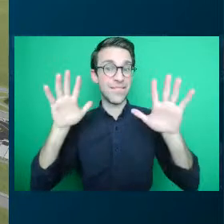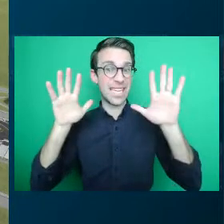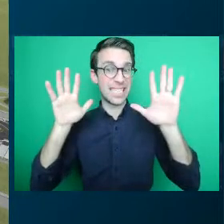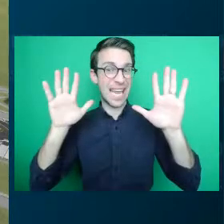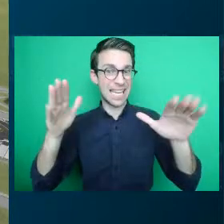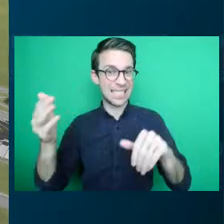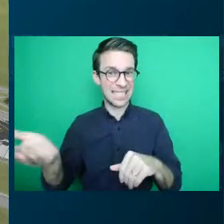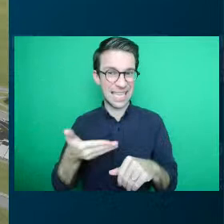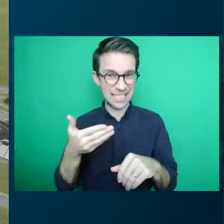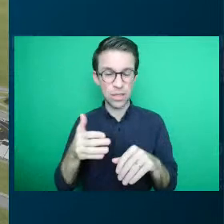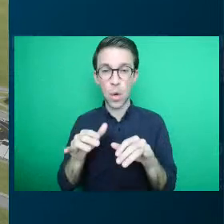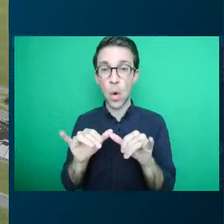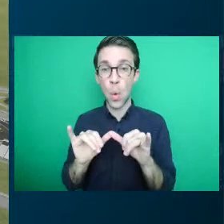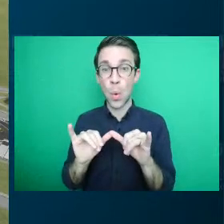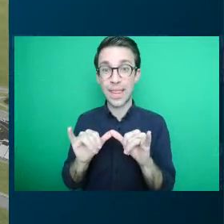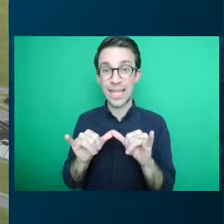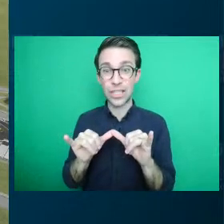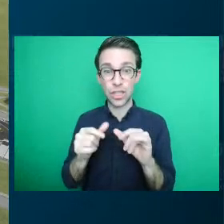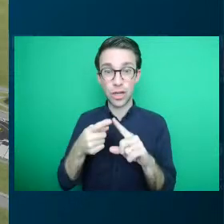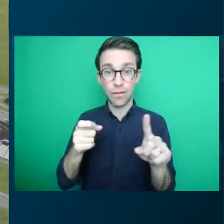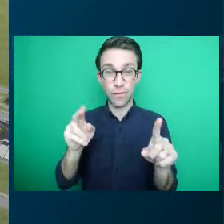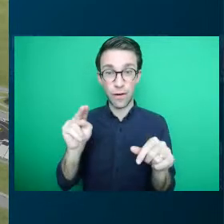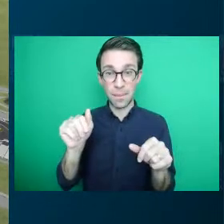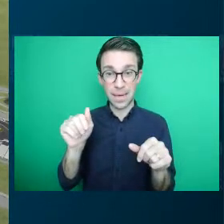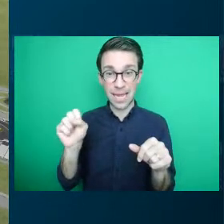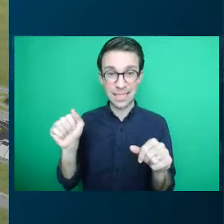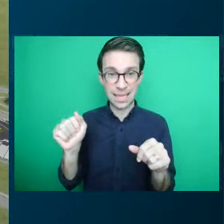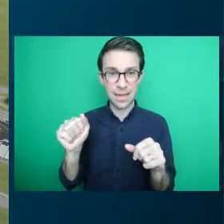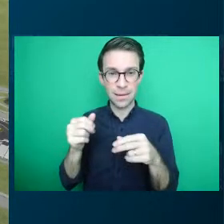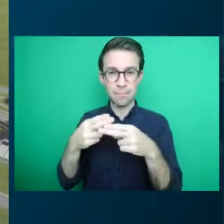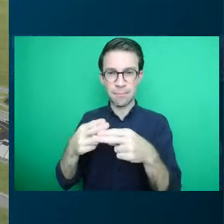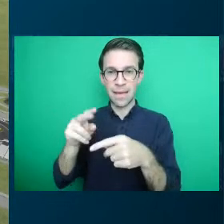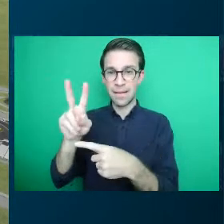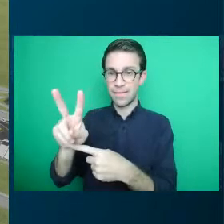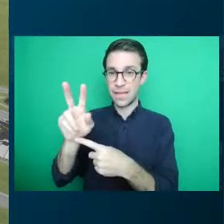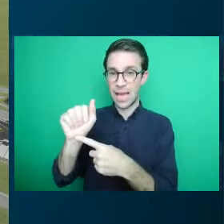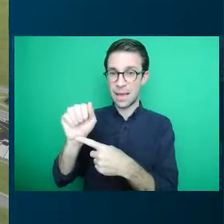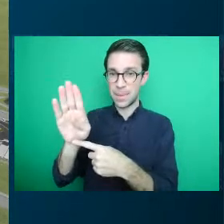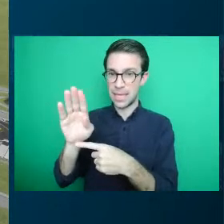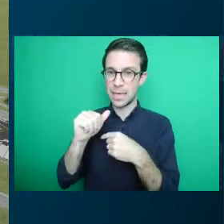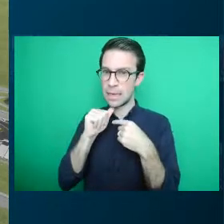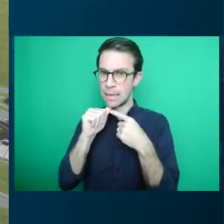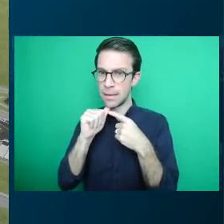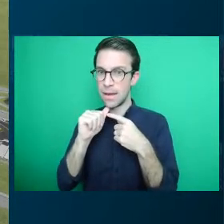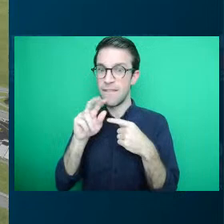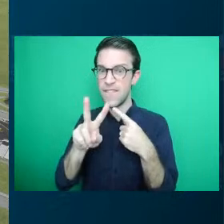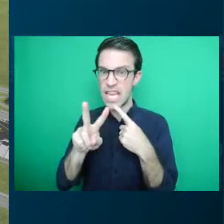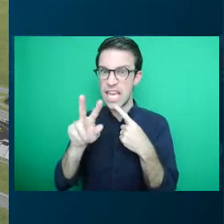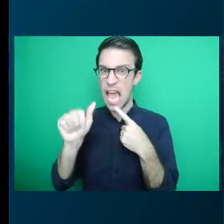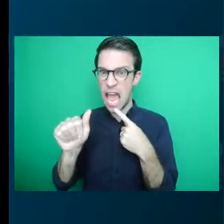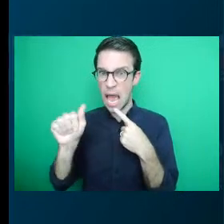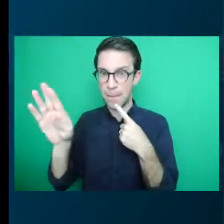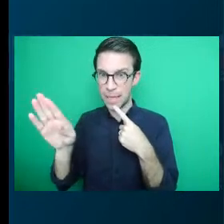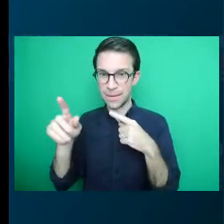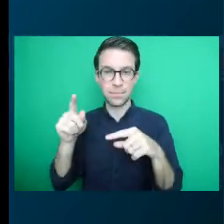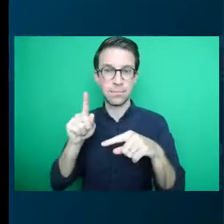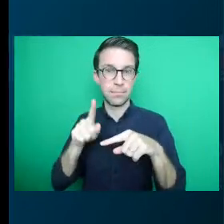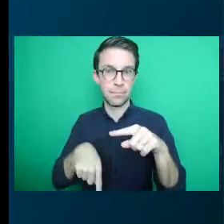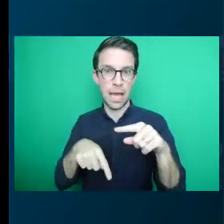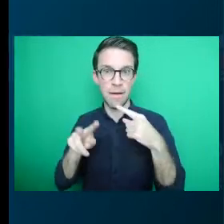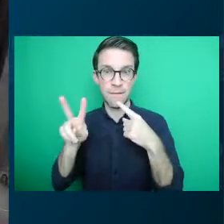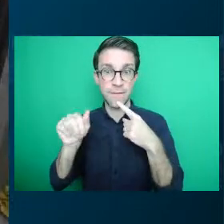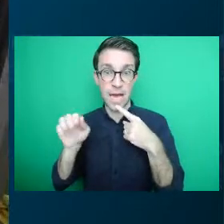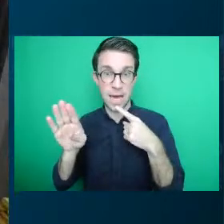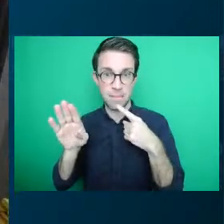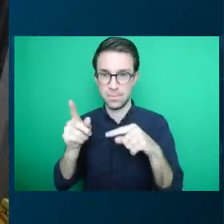from NASA with the VAB in the background. Oh, sorry, it's the VAB. I'm supposed to say VAB because that's how the cool NASA kids say it. So let's hop into